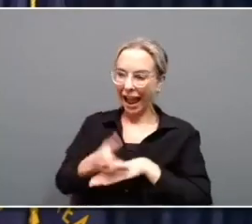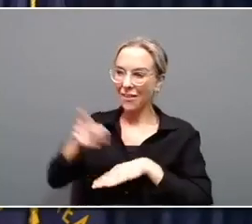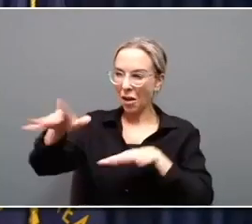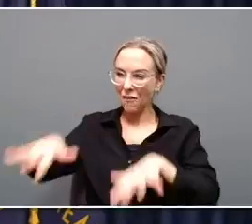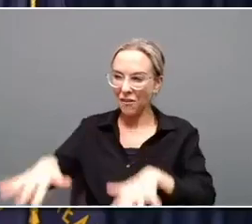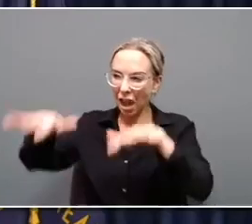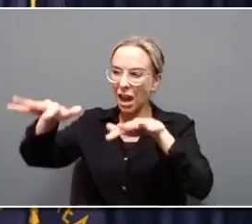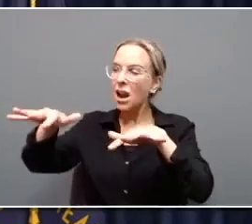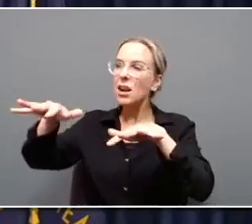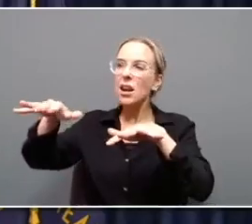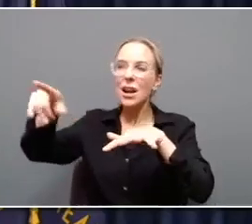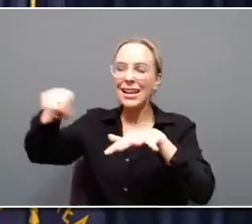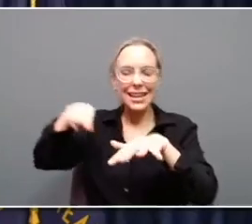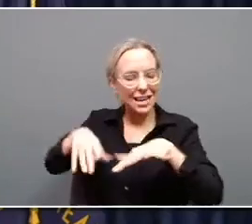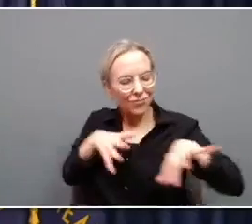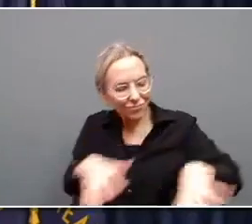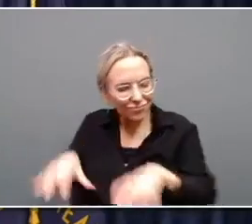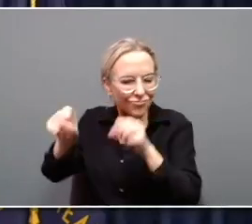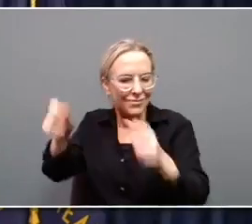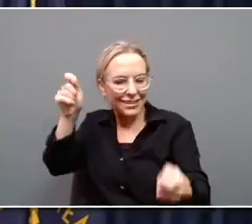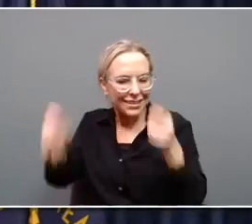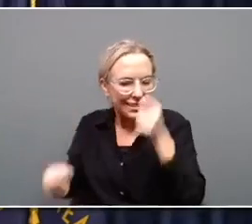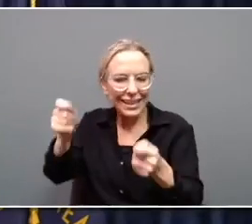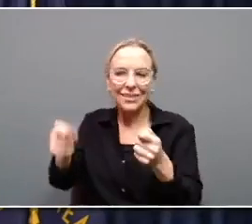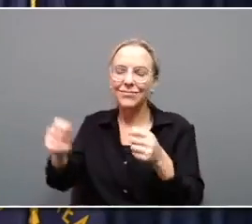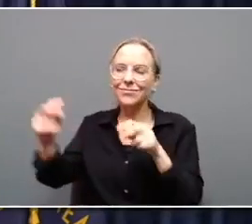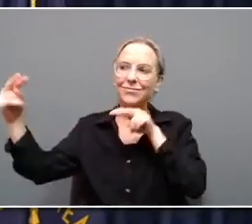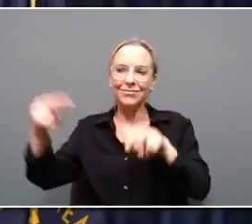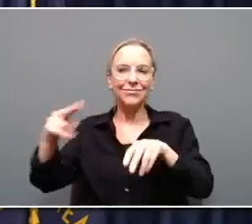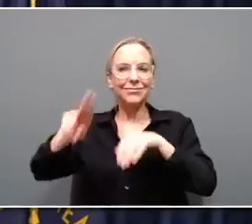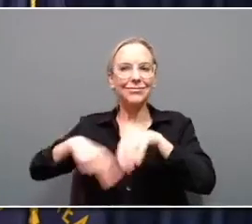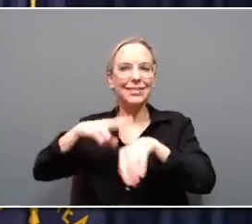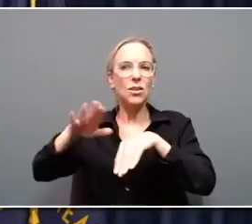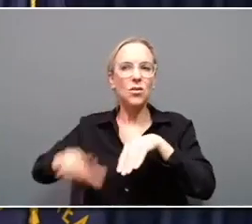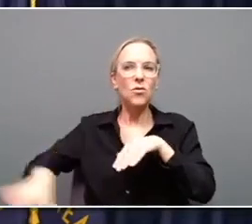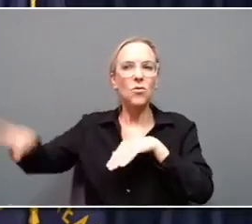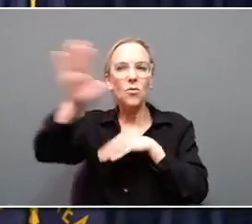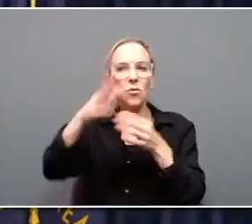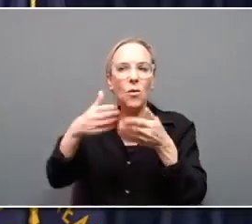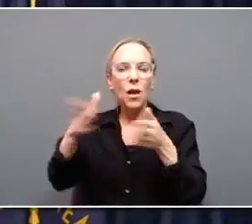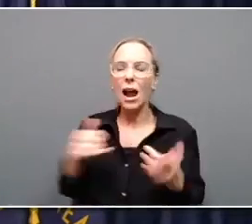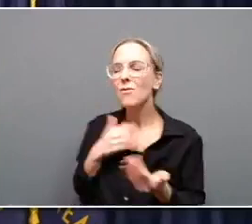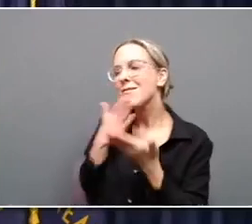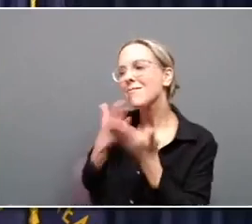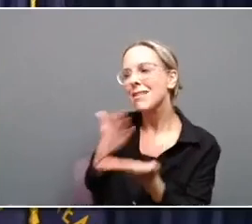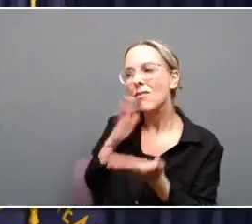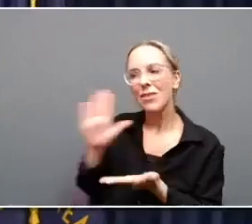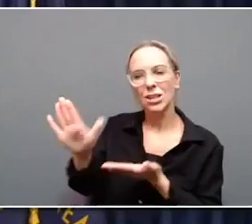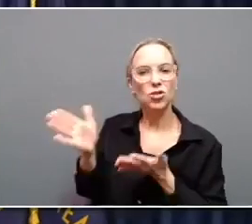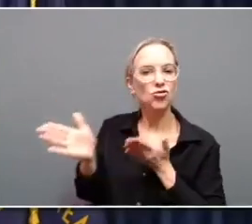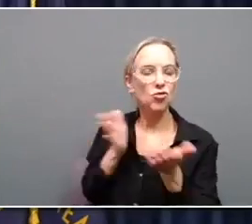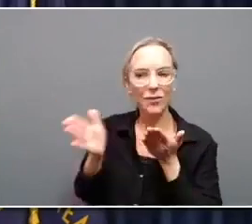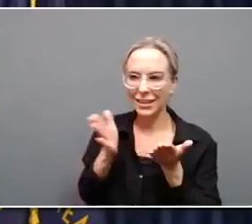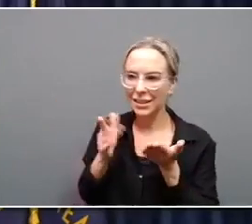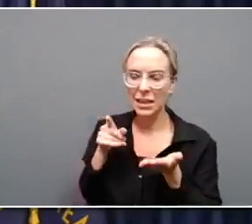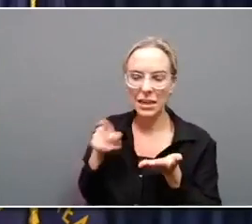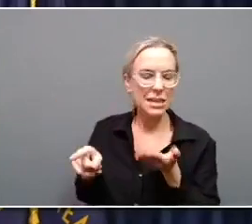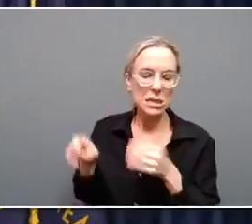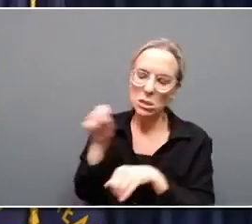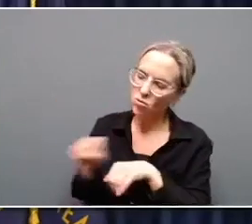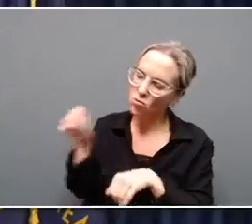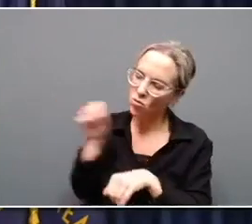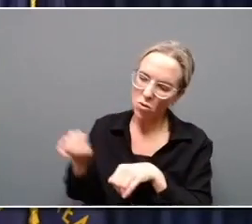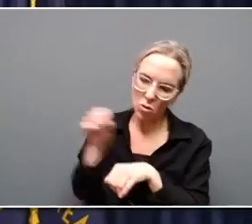people nationwide, are pretty special. I want to thank him for his service. I mean, he is a non-stop